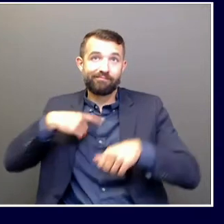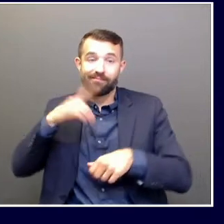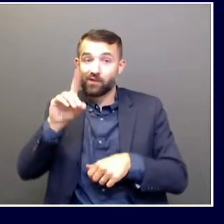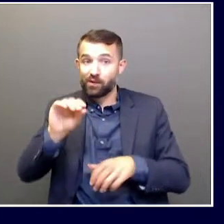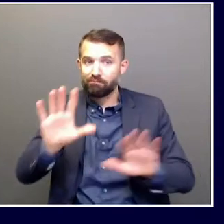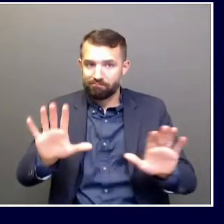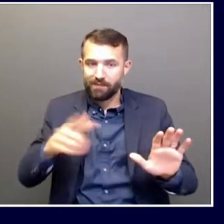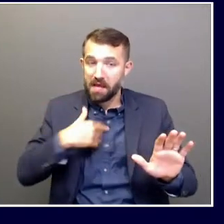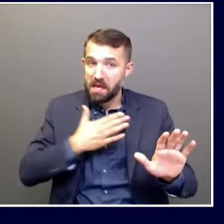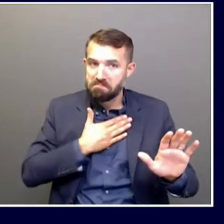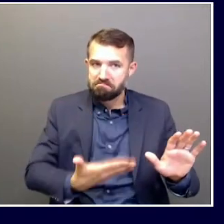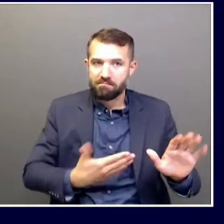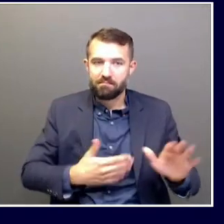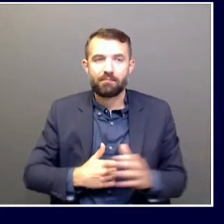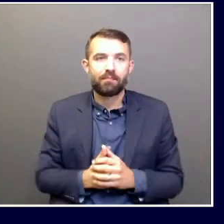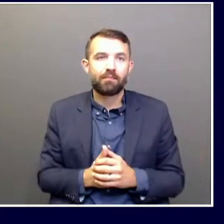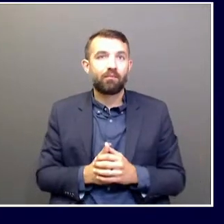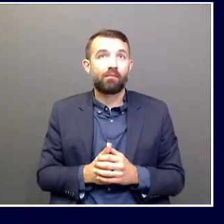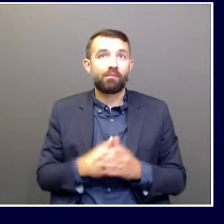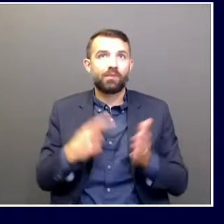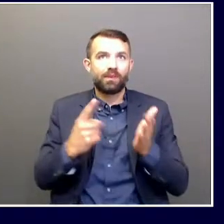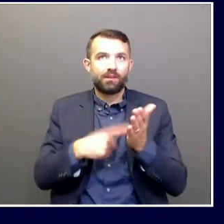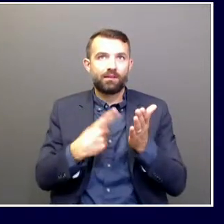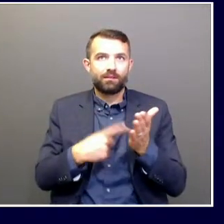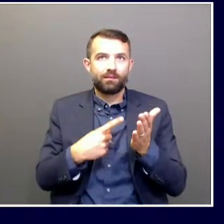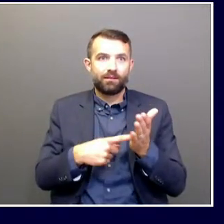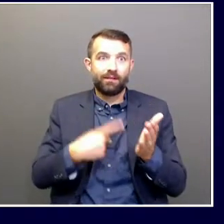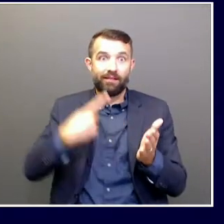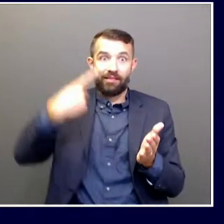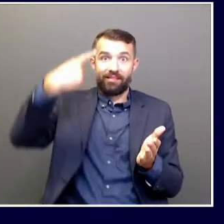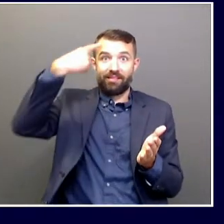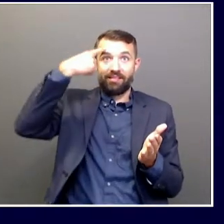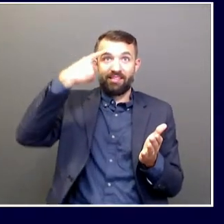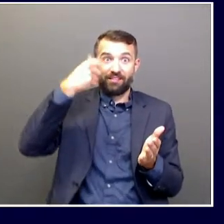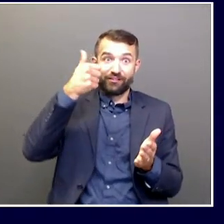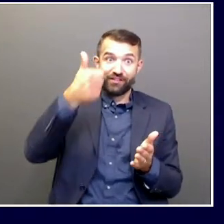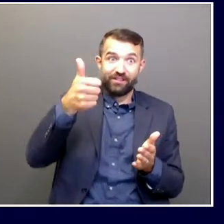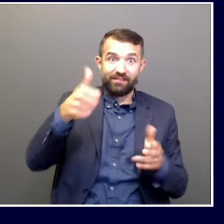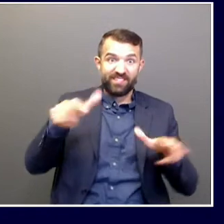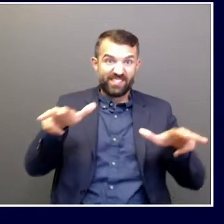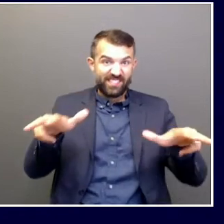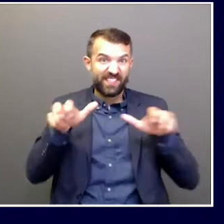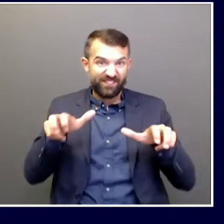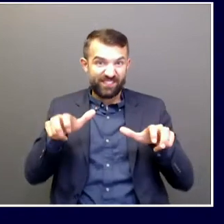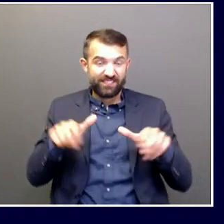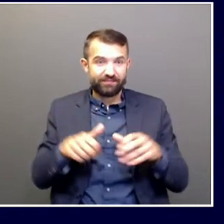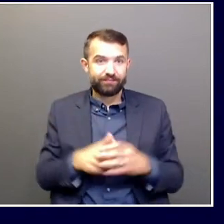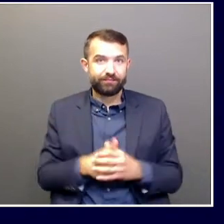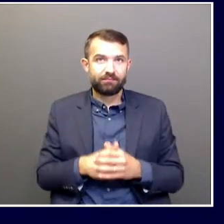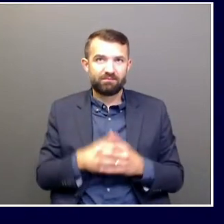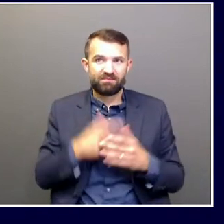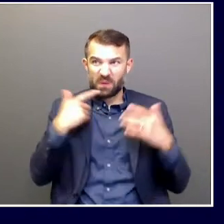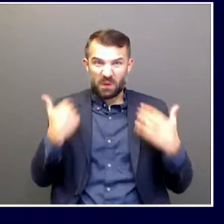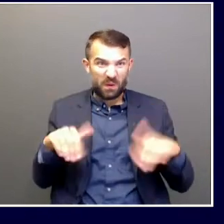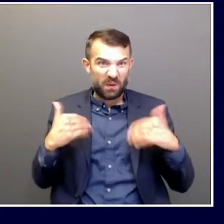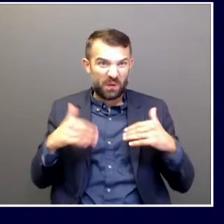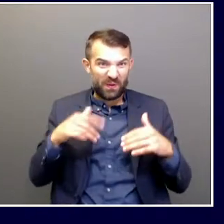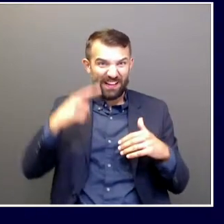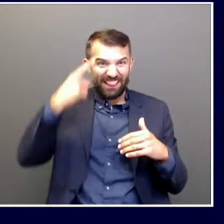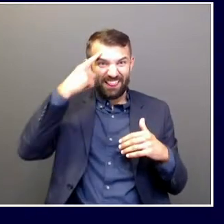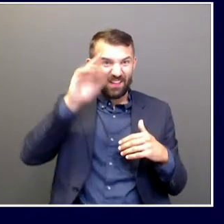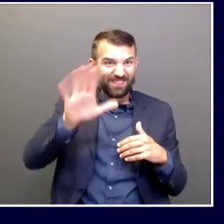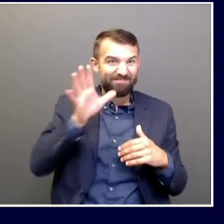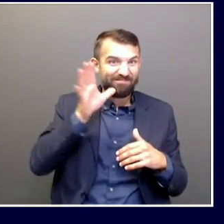forget about you. Why are you only thinking about yourself? What about your parents? What about your grandparents? What about kids that you interact with who are too young to